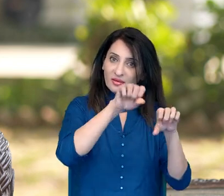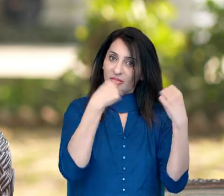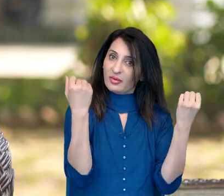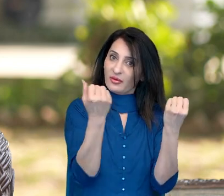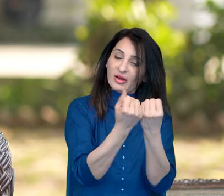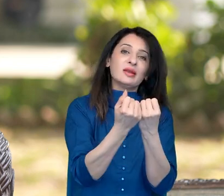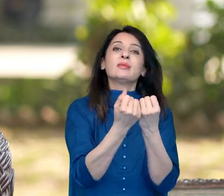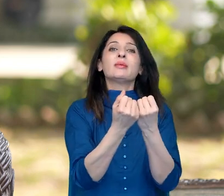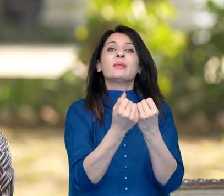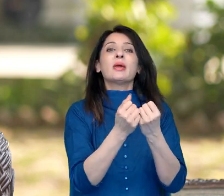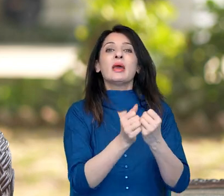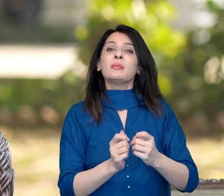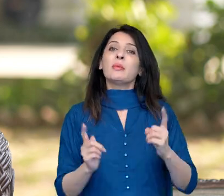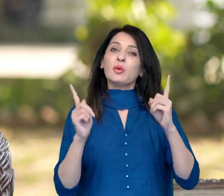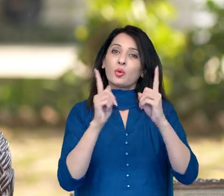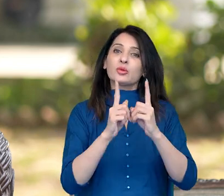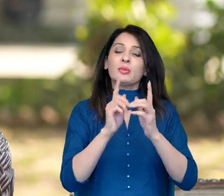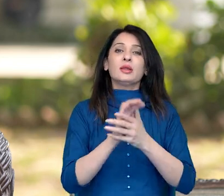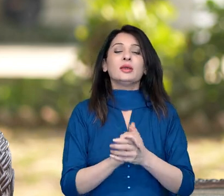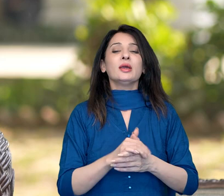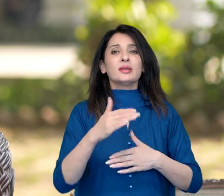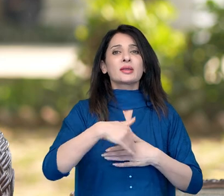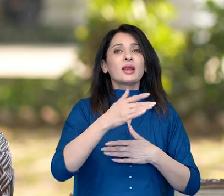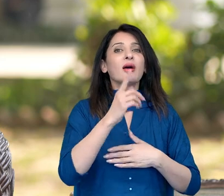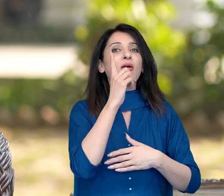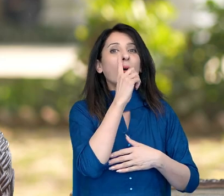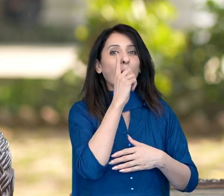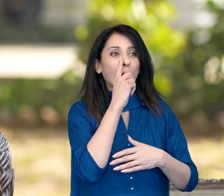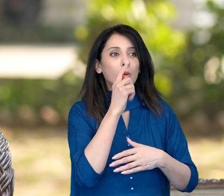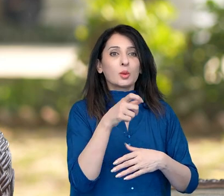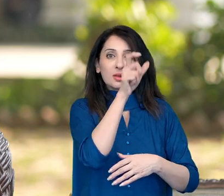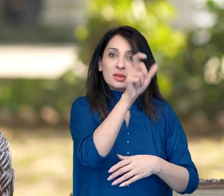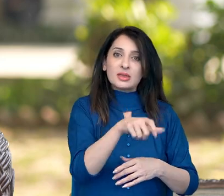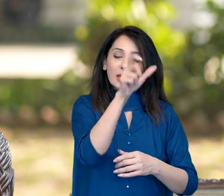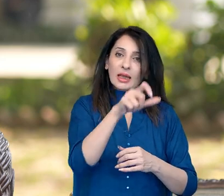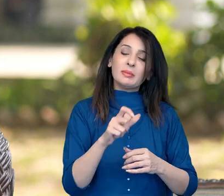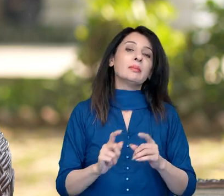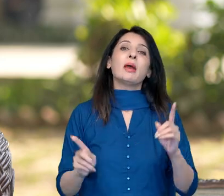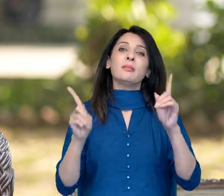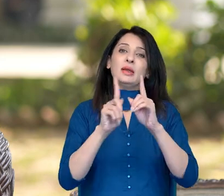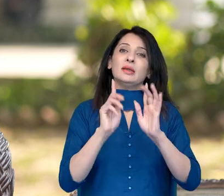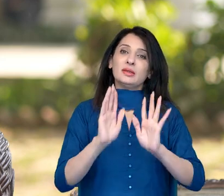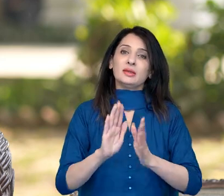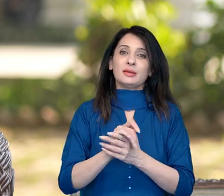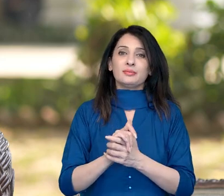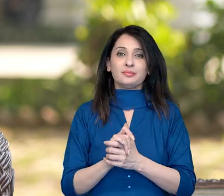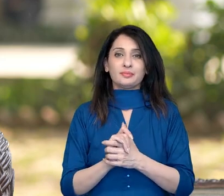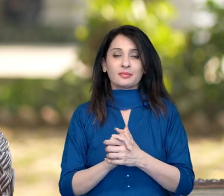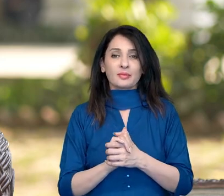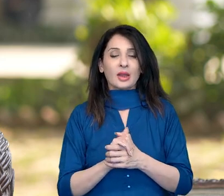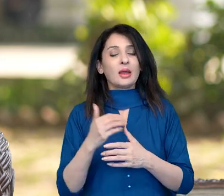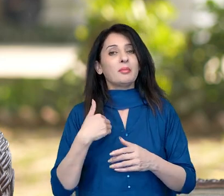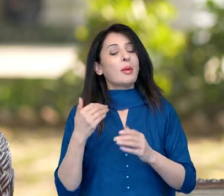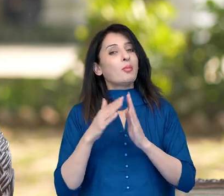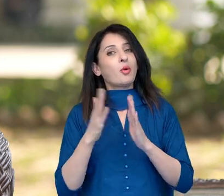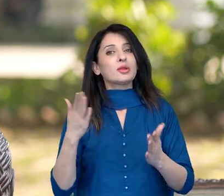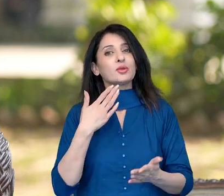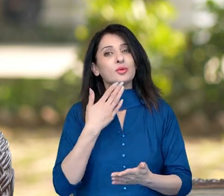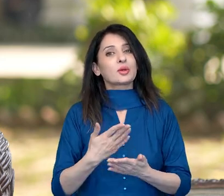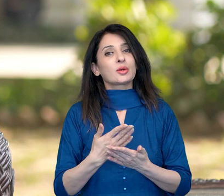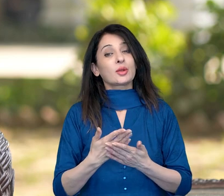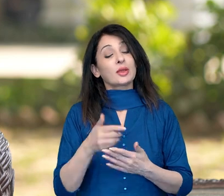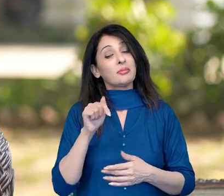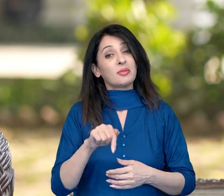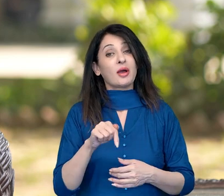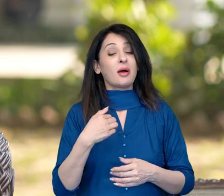Washington, DC, where we talked about women representation in STEM fields and why is it necessary in today's world. I am